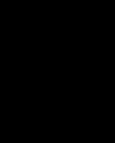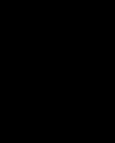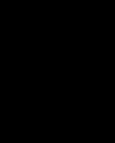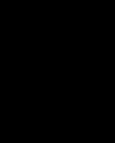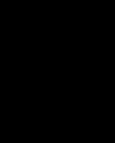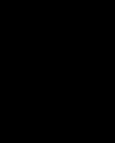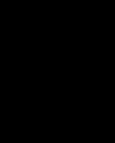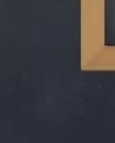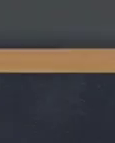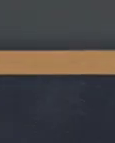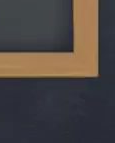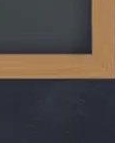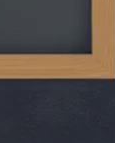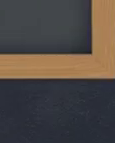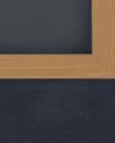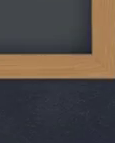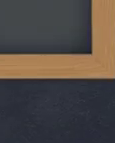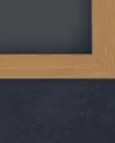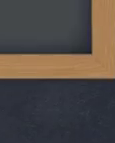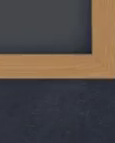national educator.